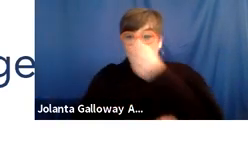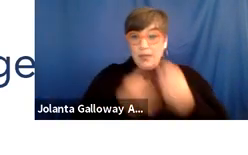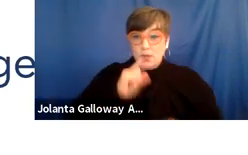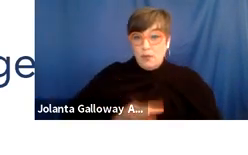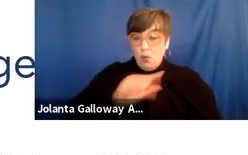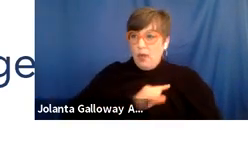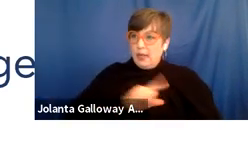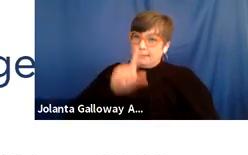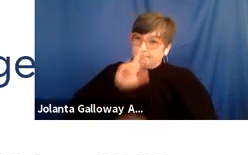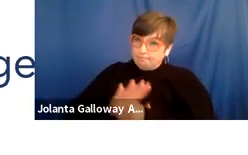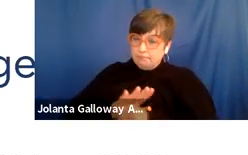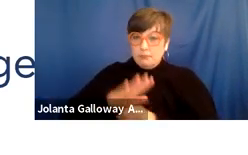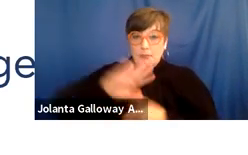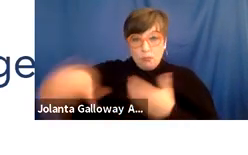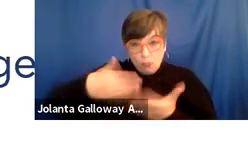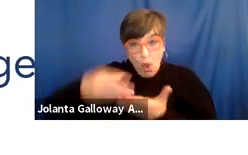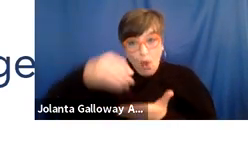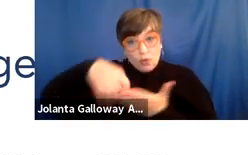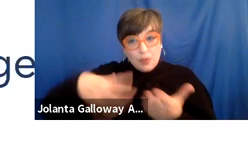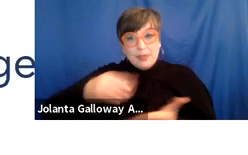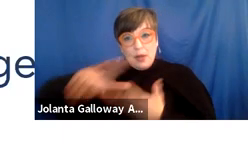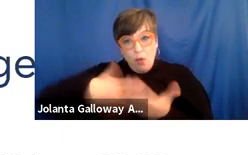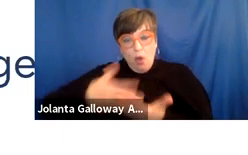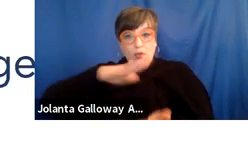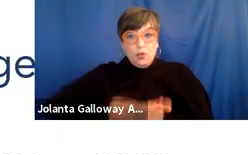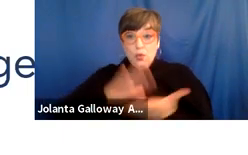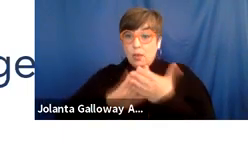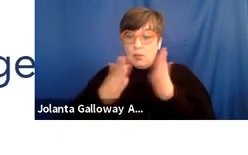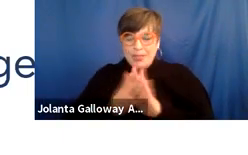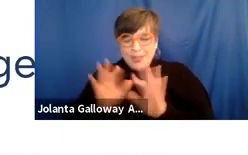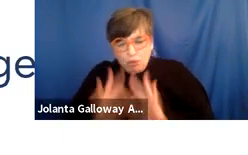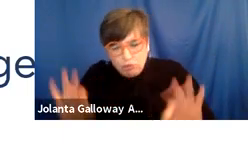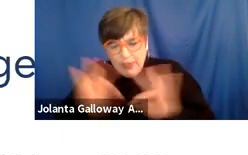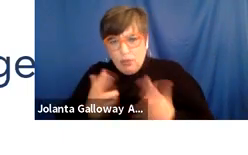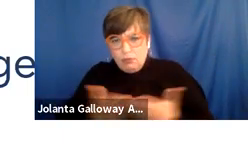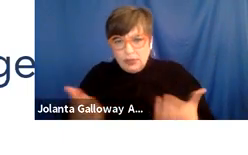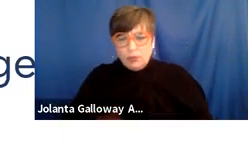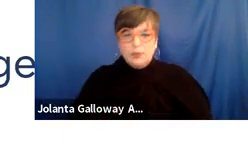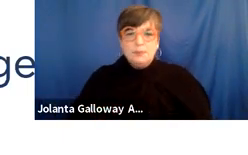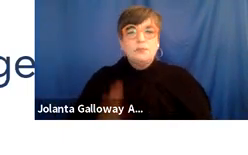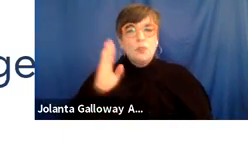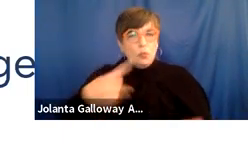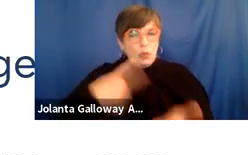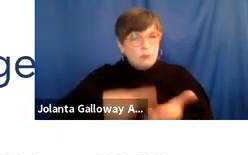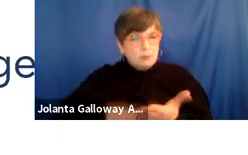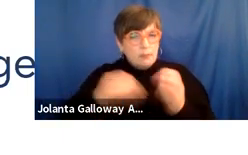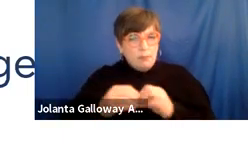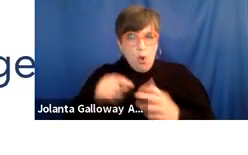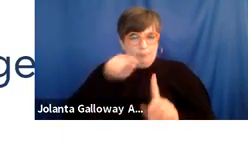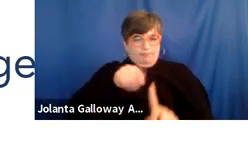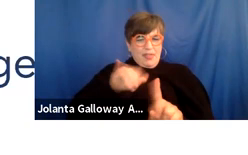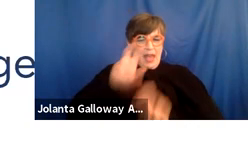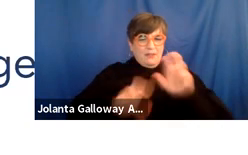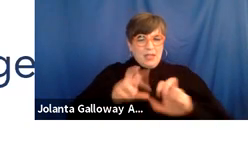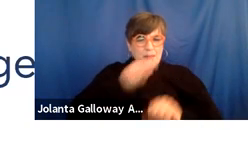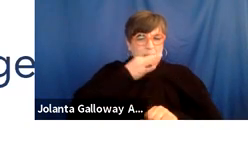students in all school communities critical resources. We will talk more about this investment later, but it's worth